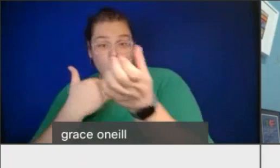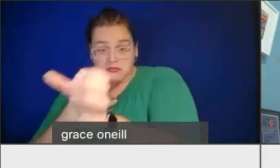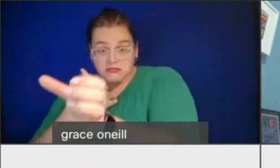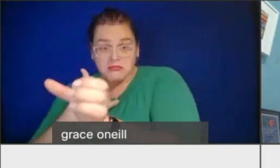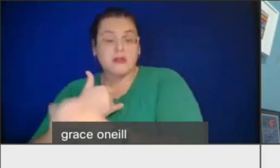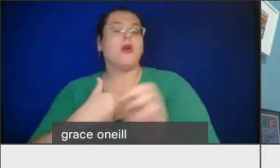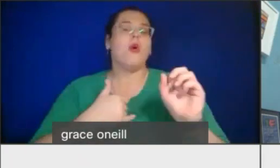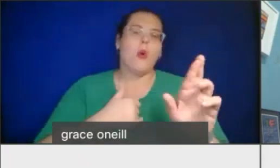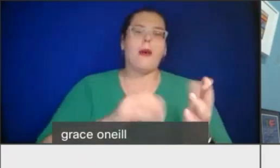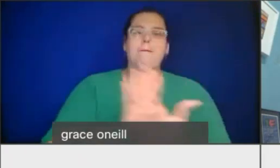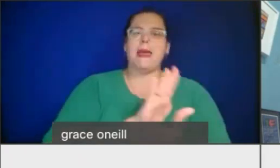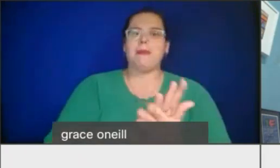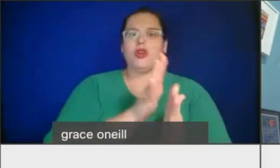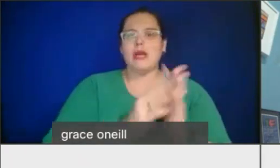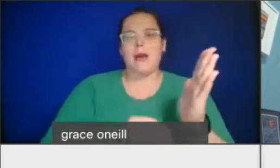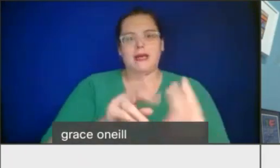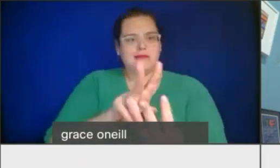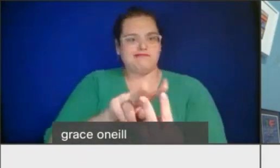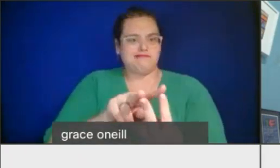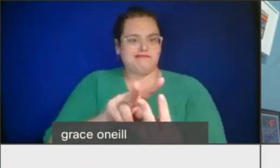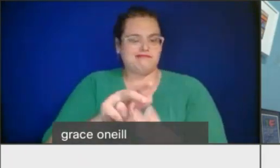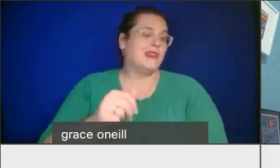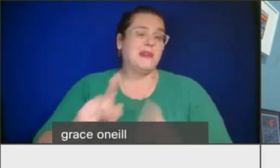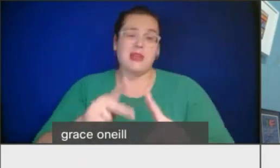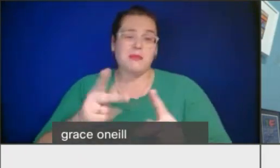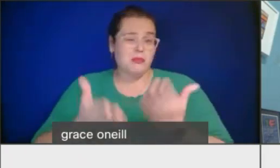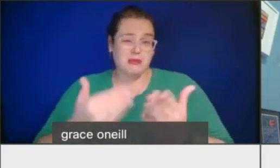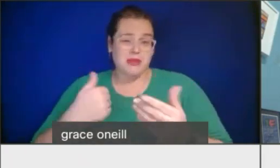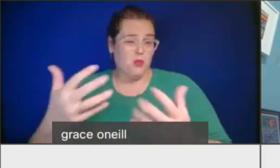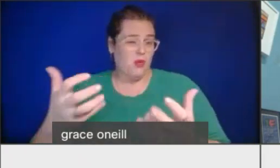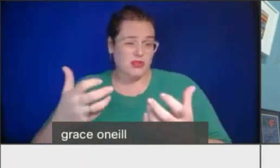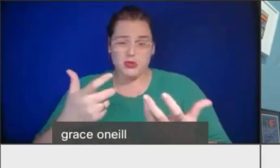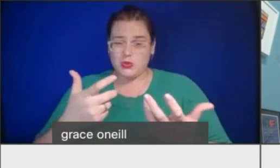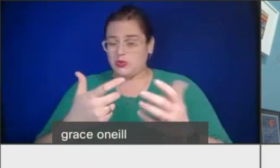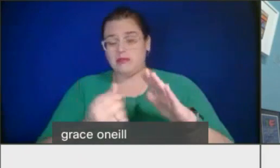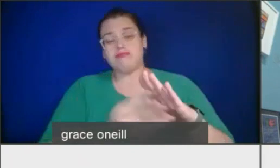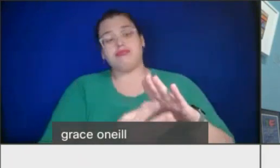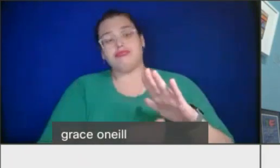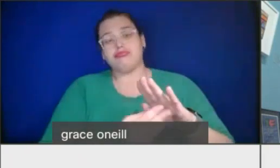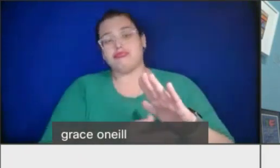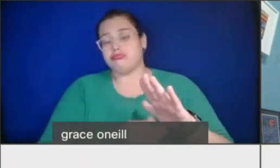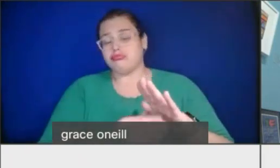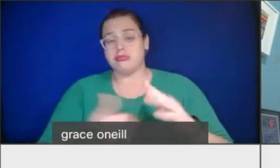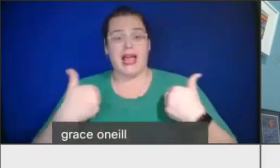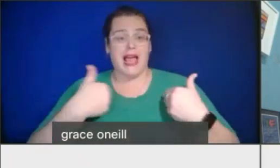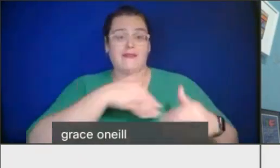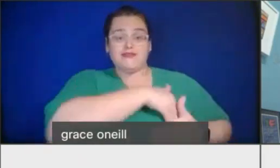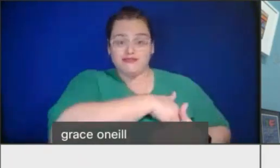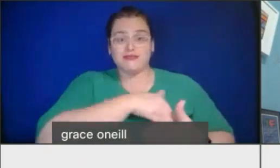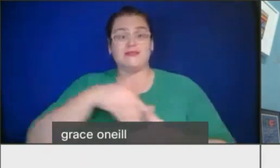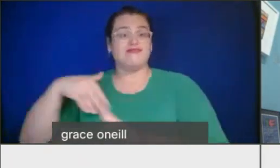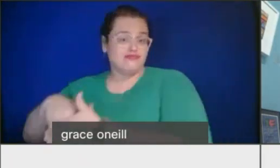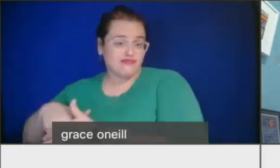So people might want to make a number of copies, or if you have a phone, take a picture and keep the picture on your